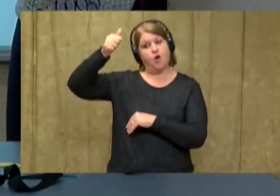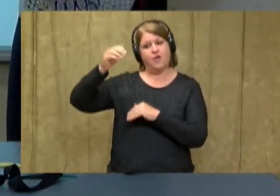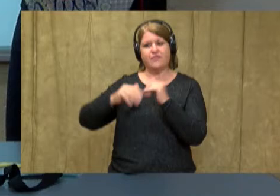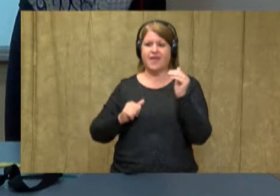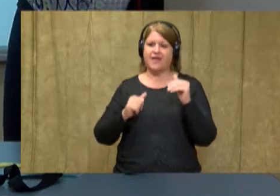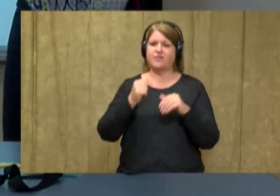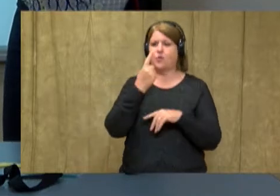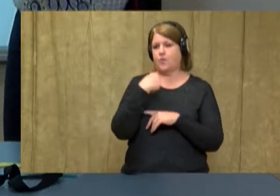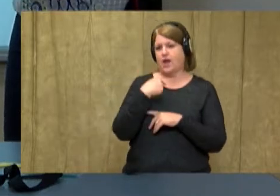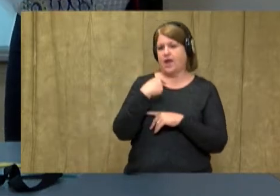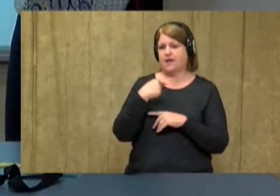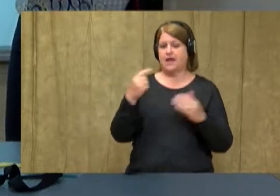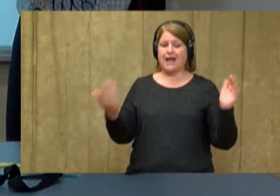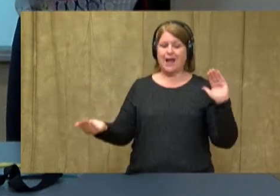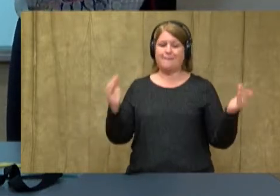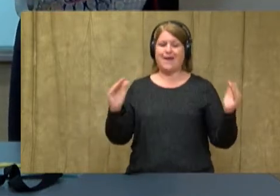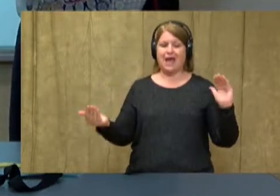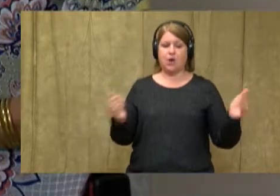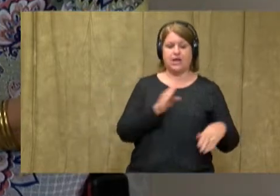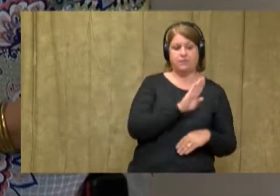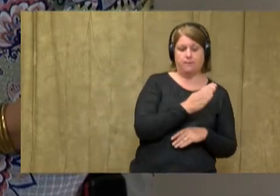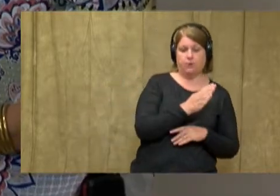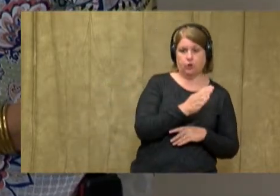blue compared to the red.